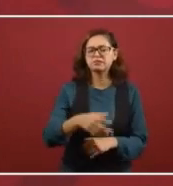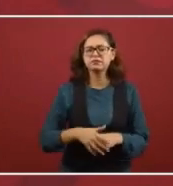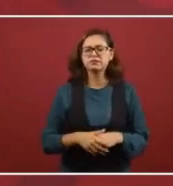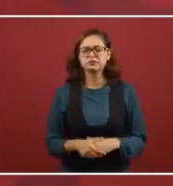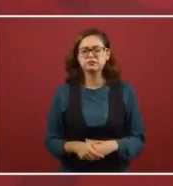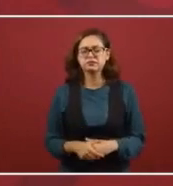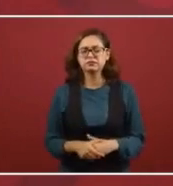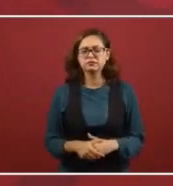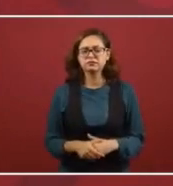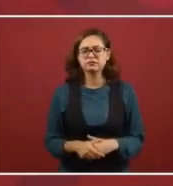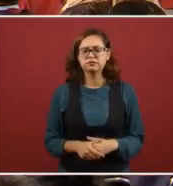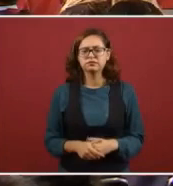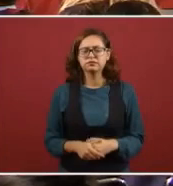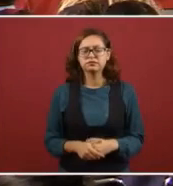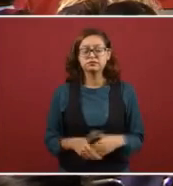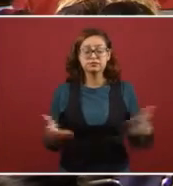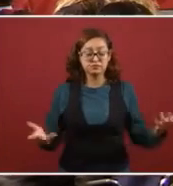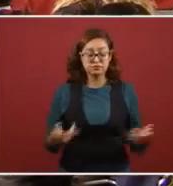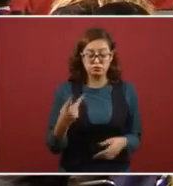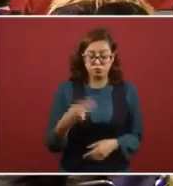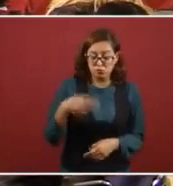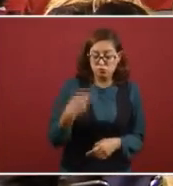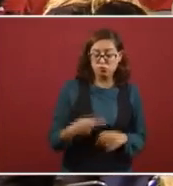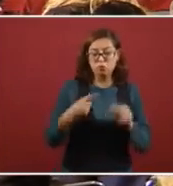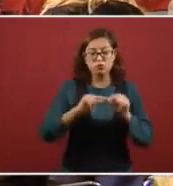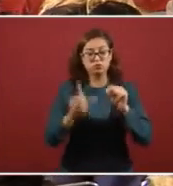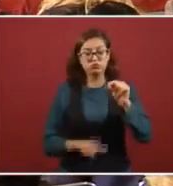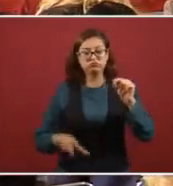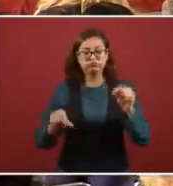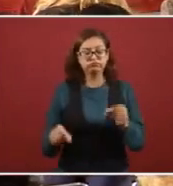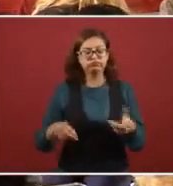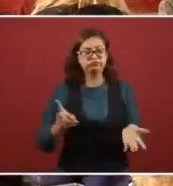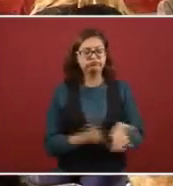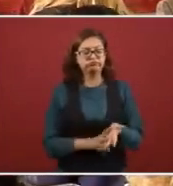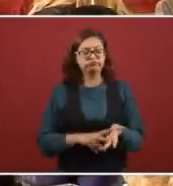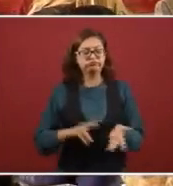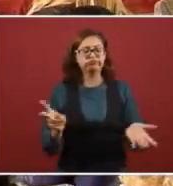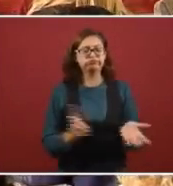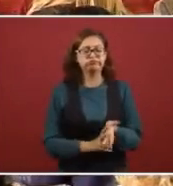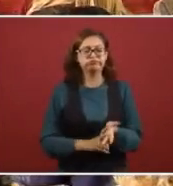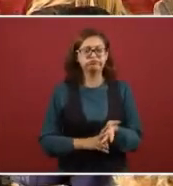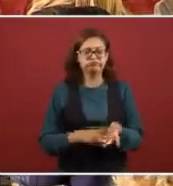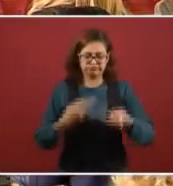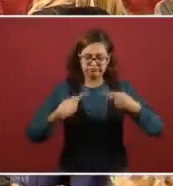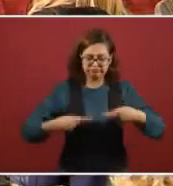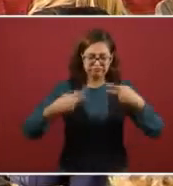Well, we have to defend the people, the values,